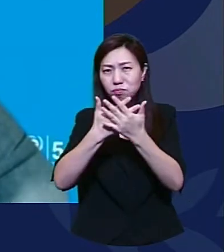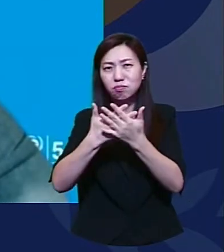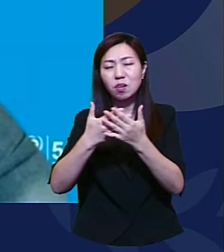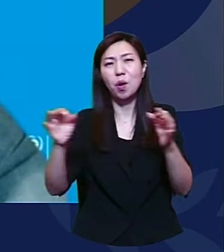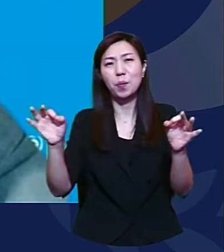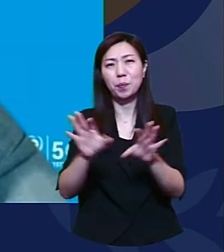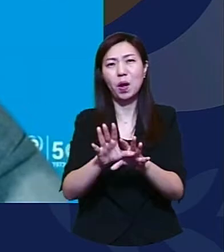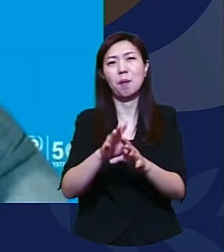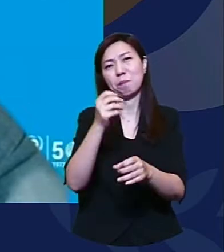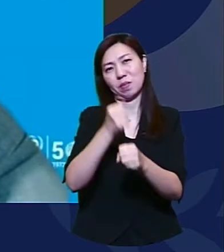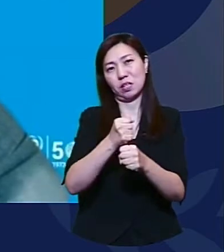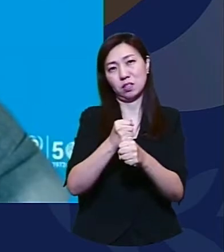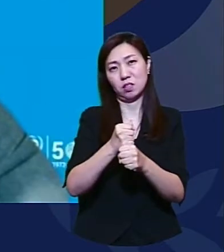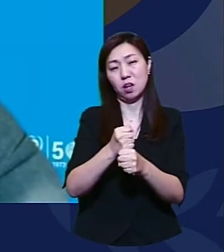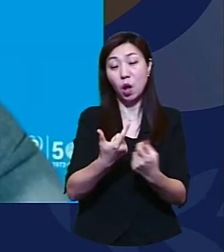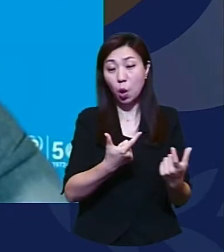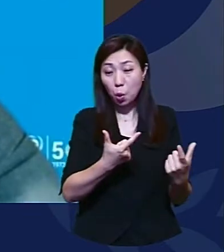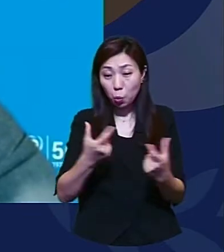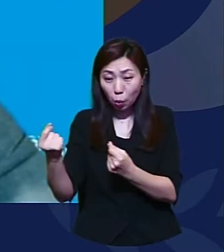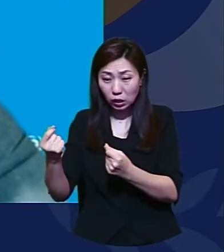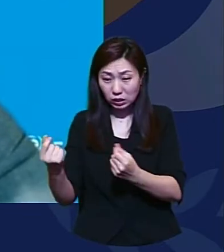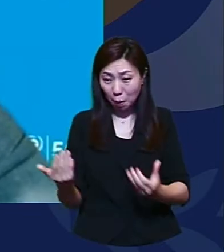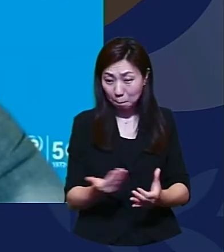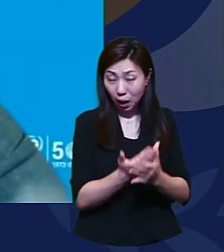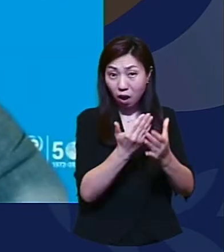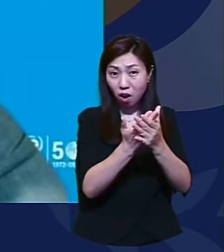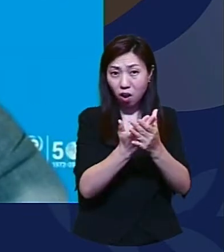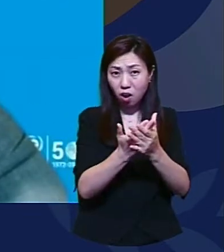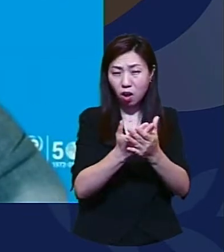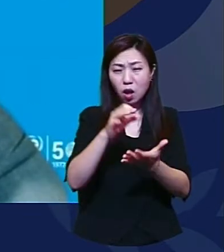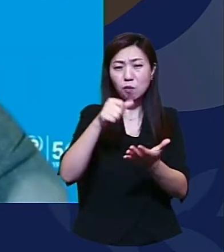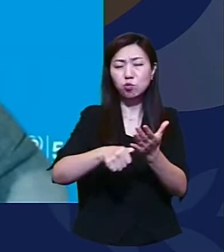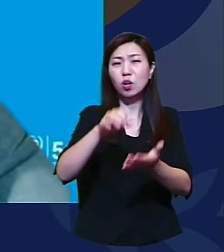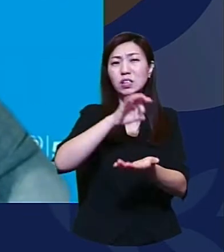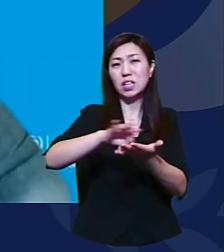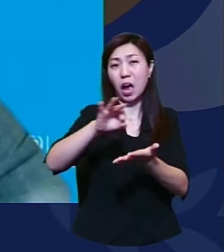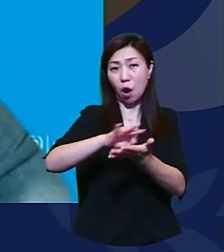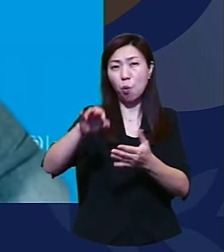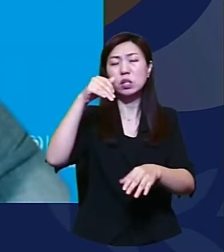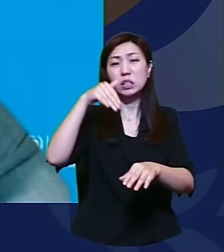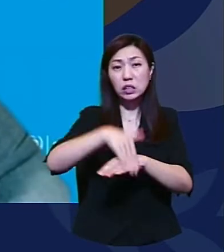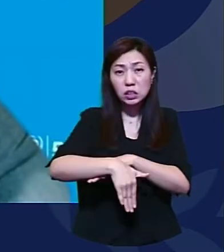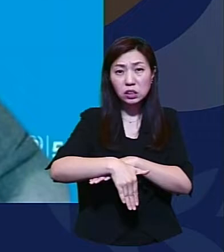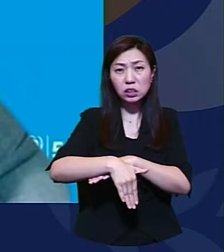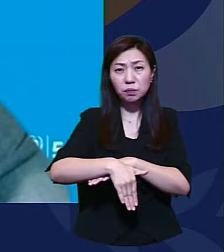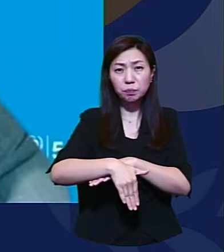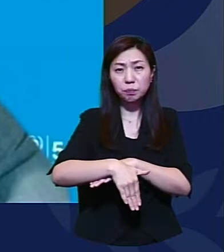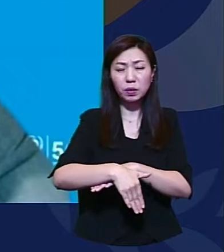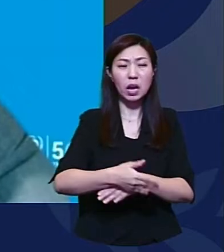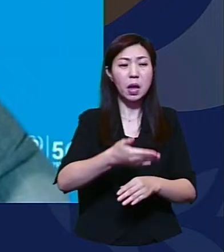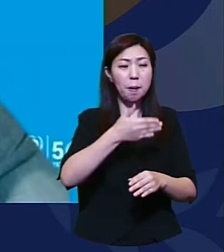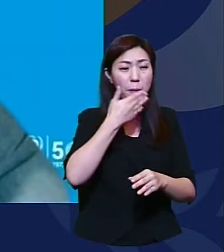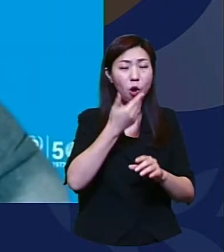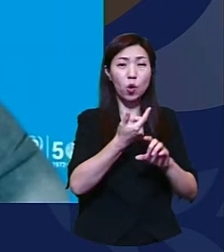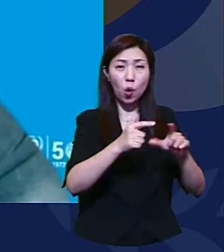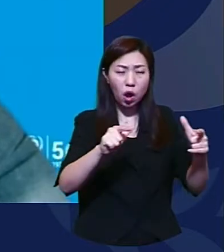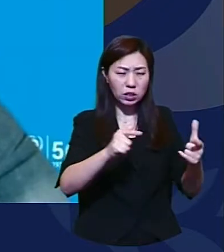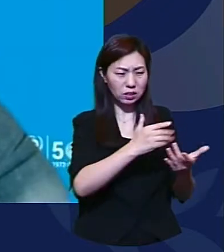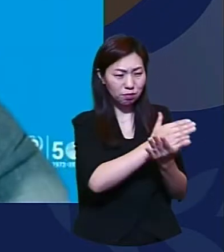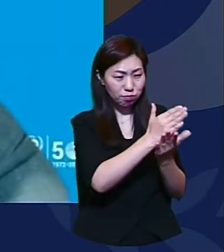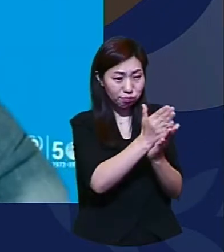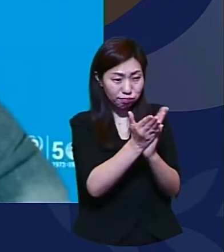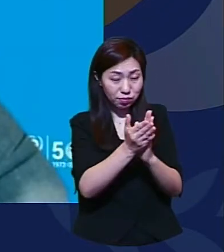it facilitates fuels the biodiversity crisis. Almost 95% of